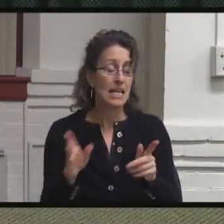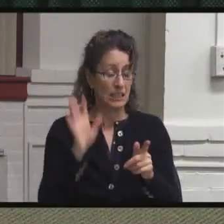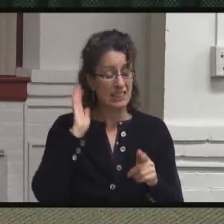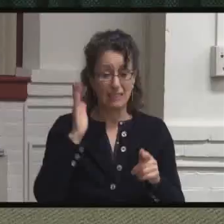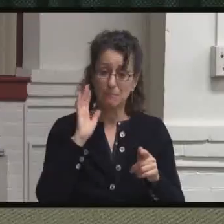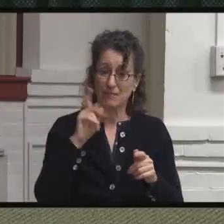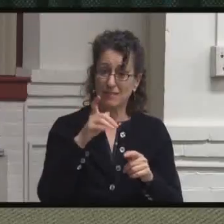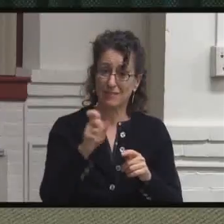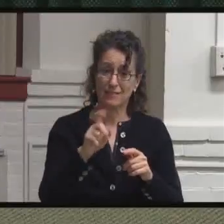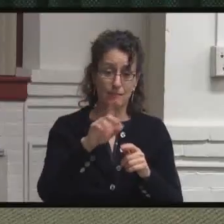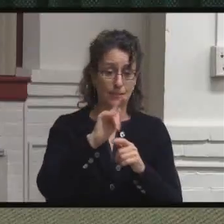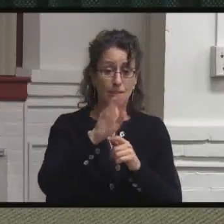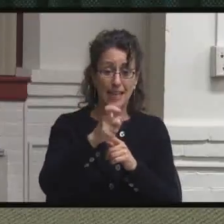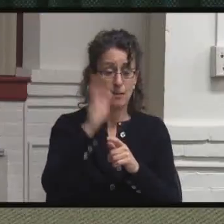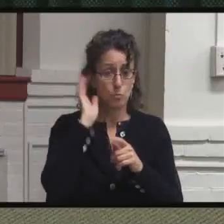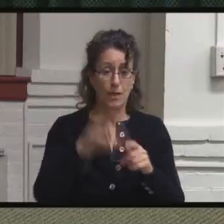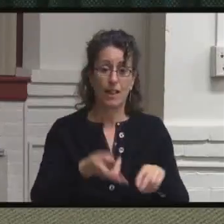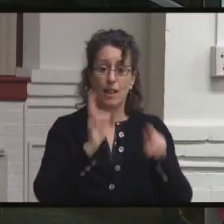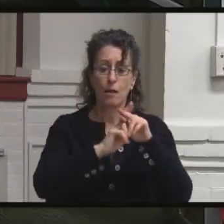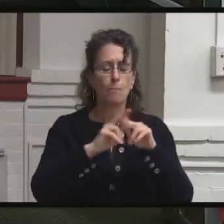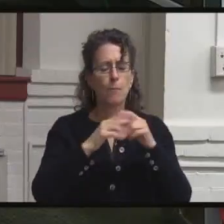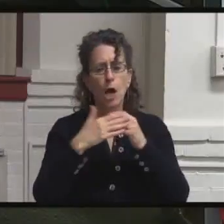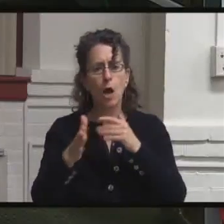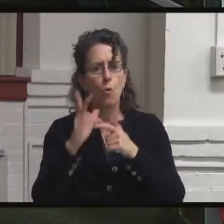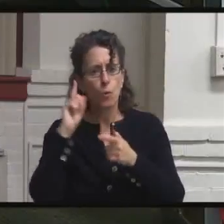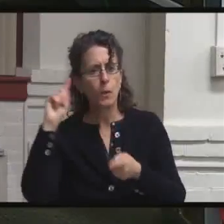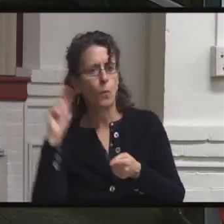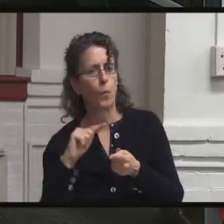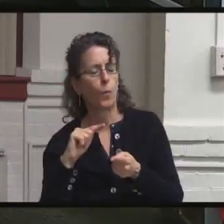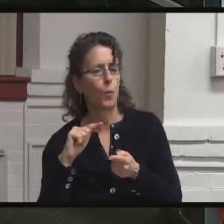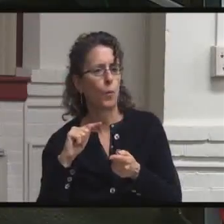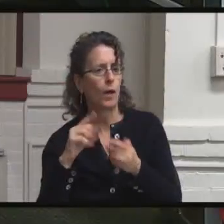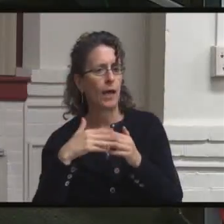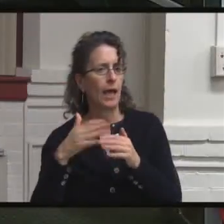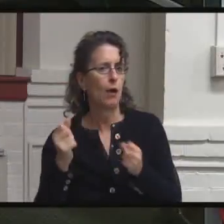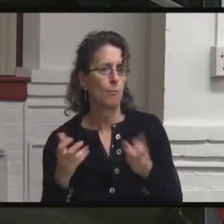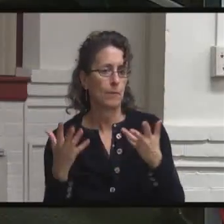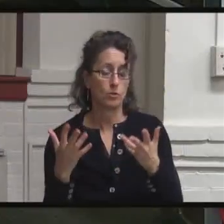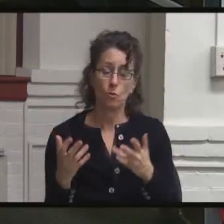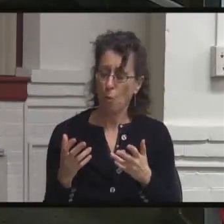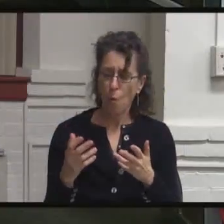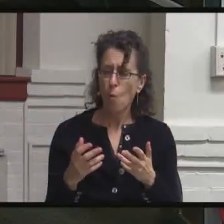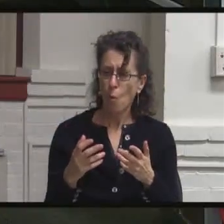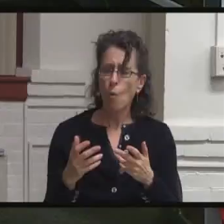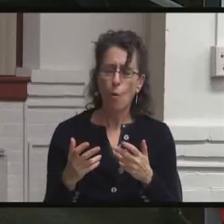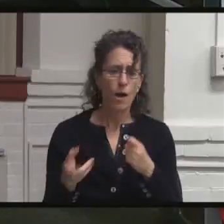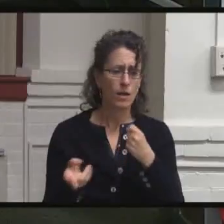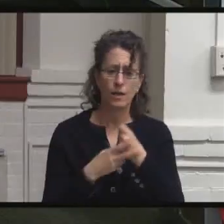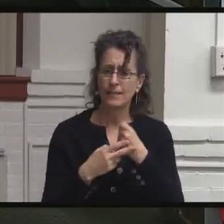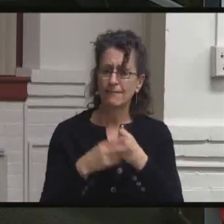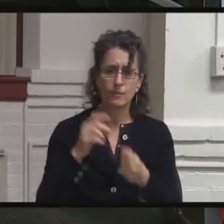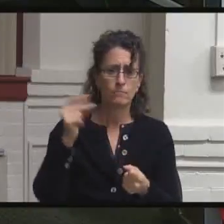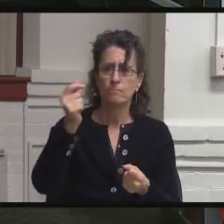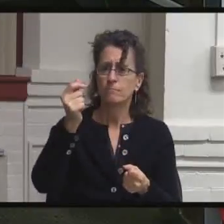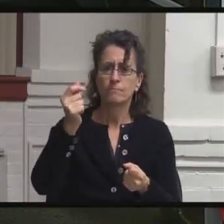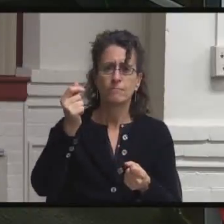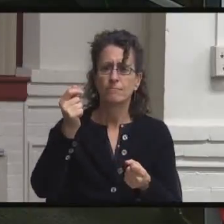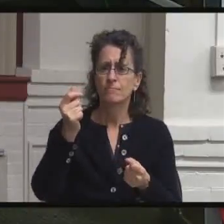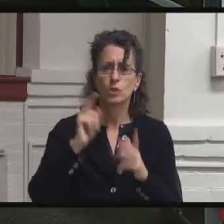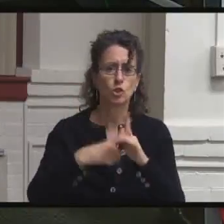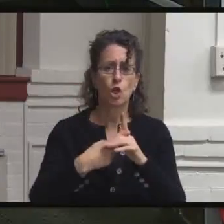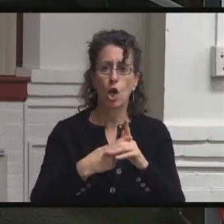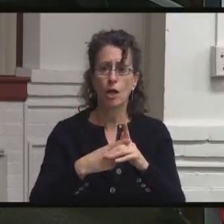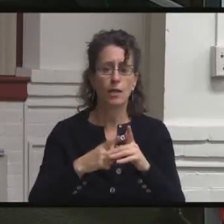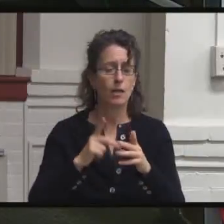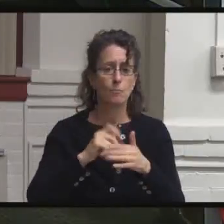be significant savings. And that savings should be accrued, should be implemented on day one. Yeah. Like as soon as the